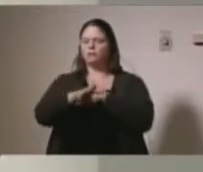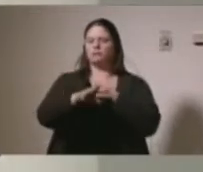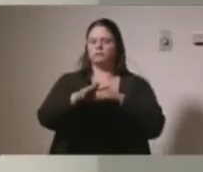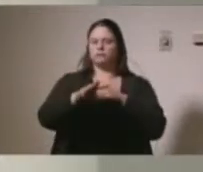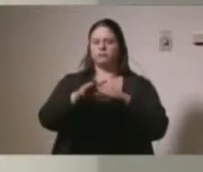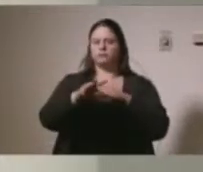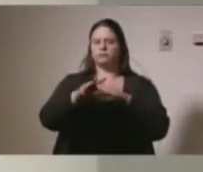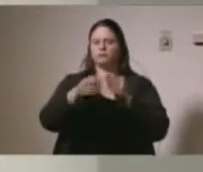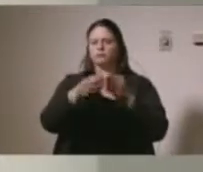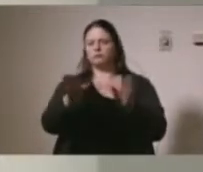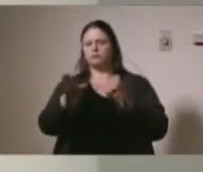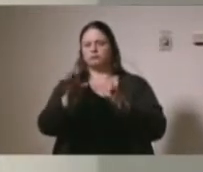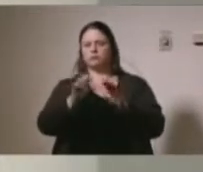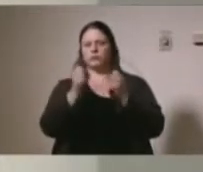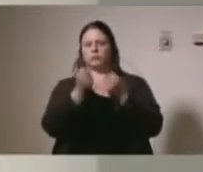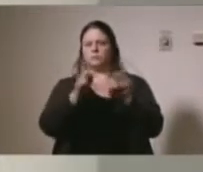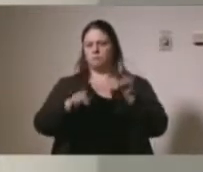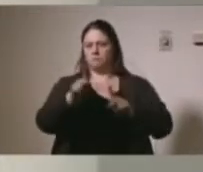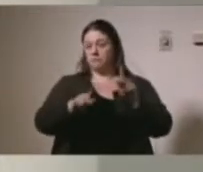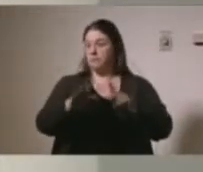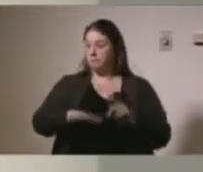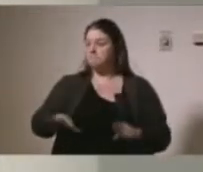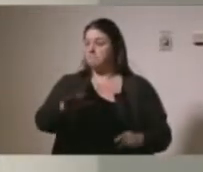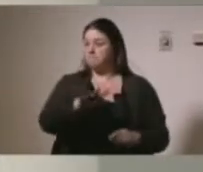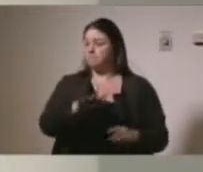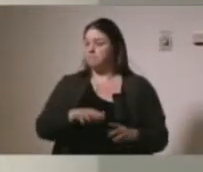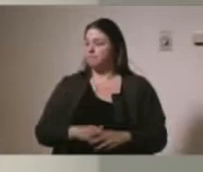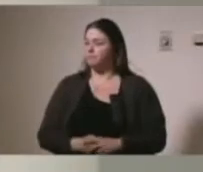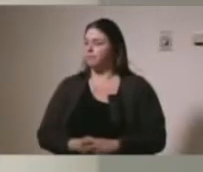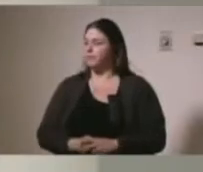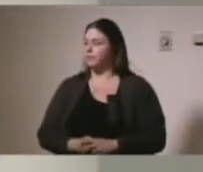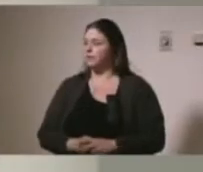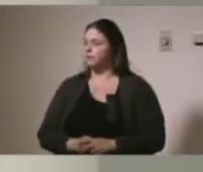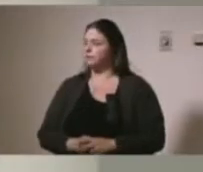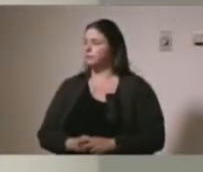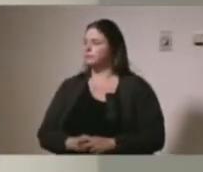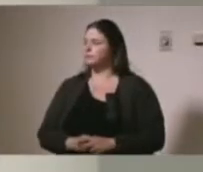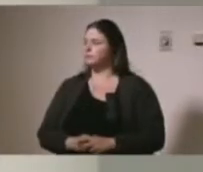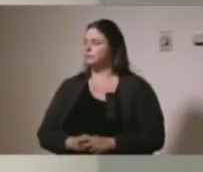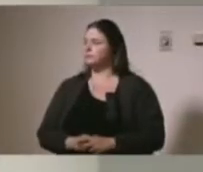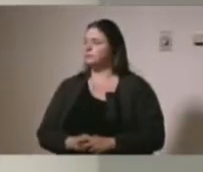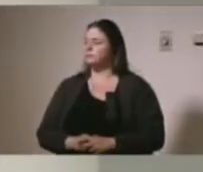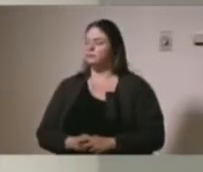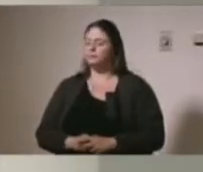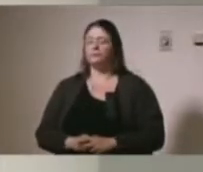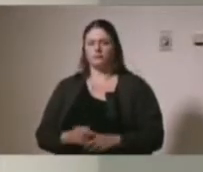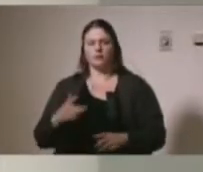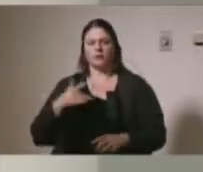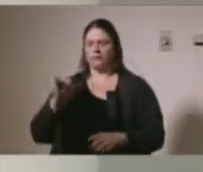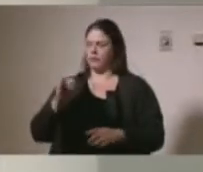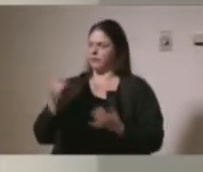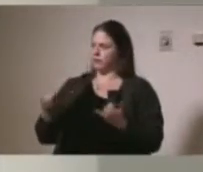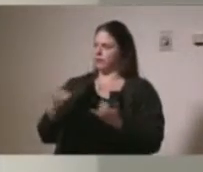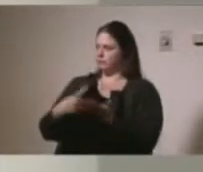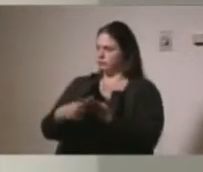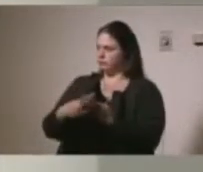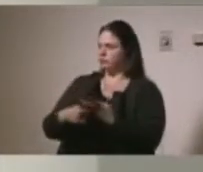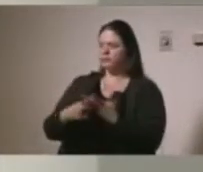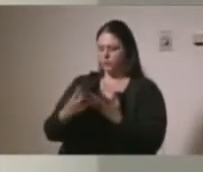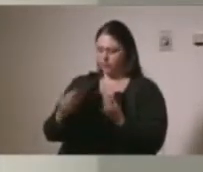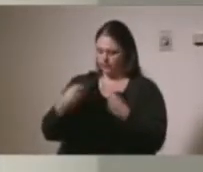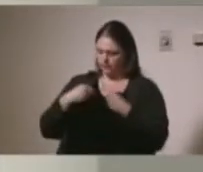important to paint a picture that will enable us to go further and to strengthen our